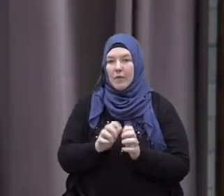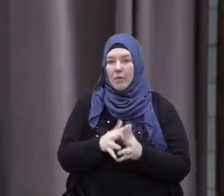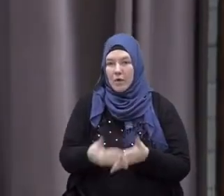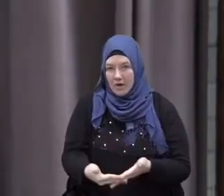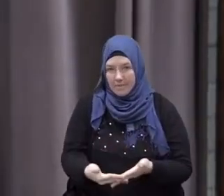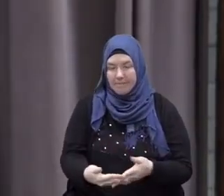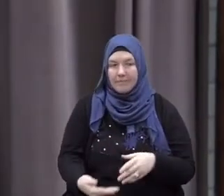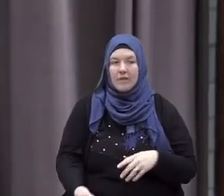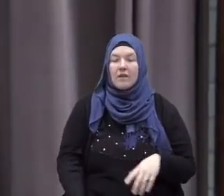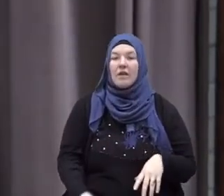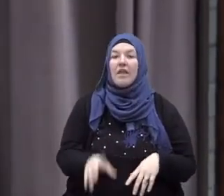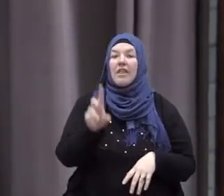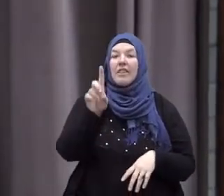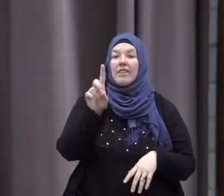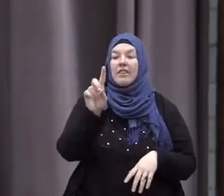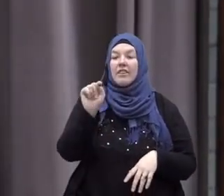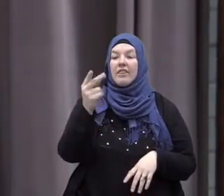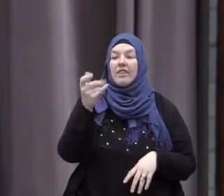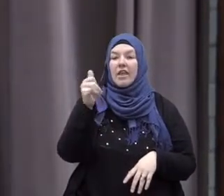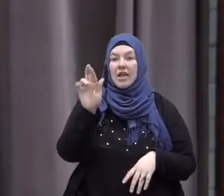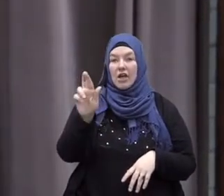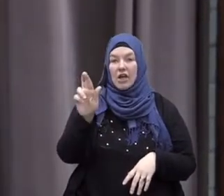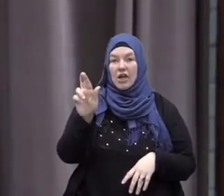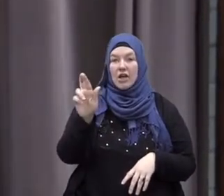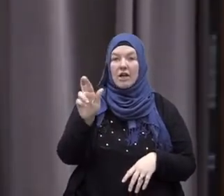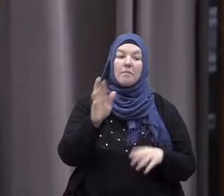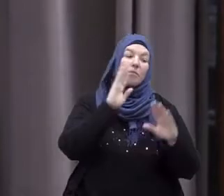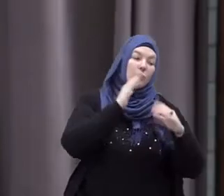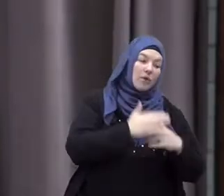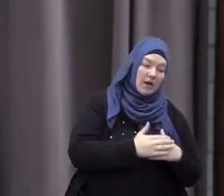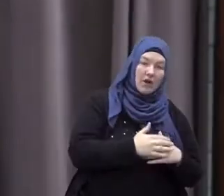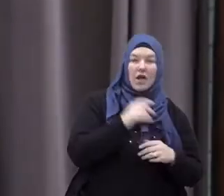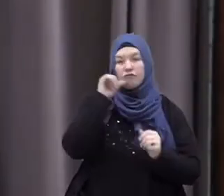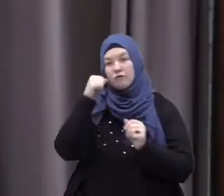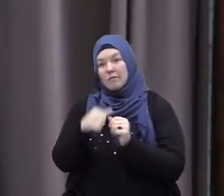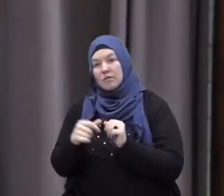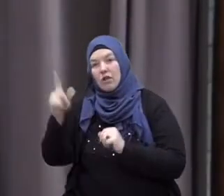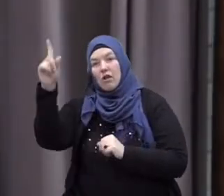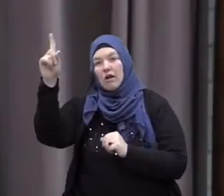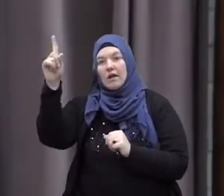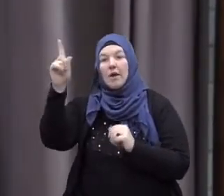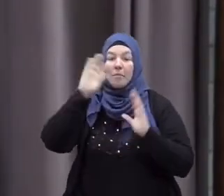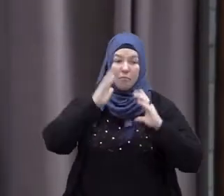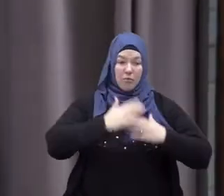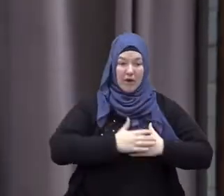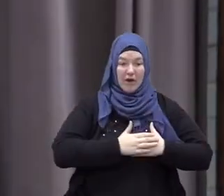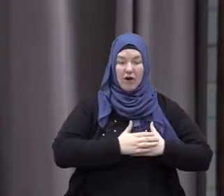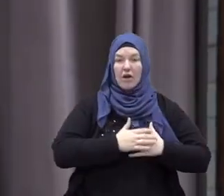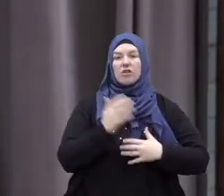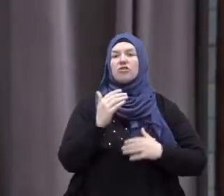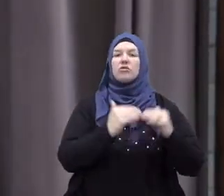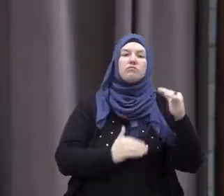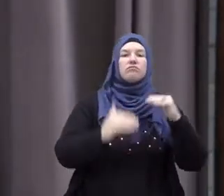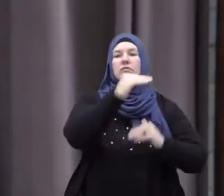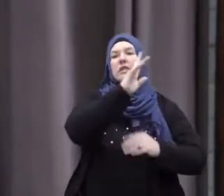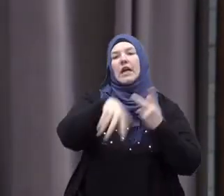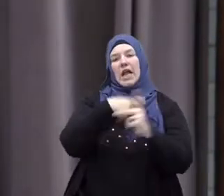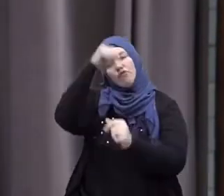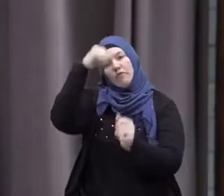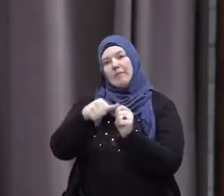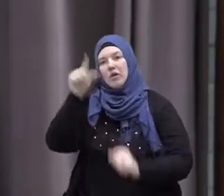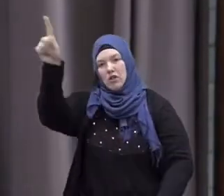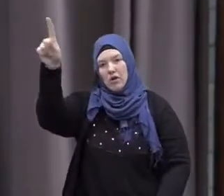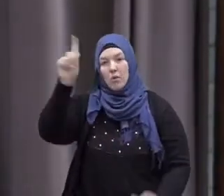things that may mean one and the same thing if they are mentioned separately, because prayer is the greatest form of zikr,